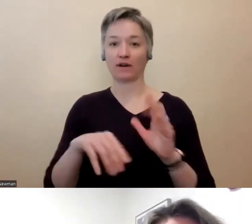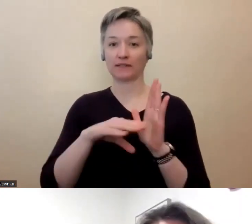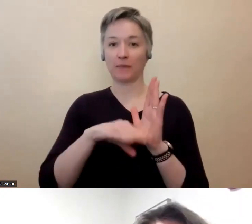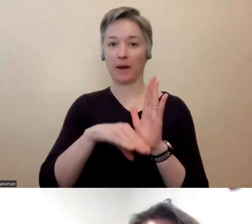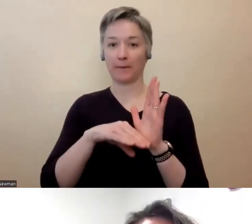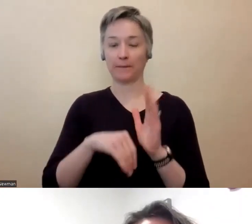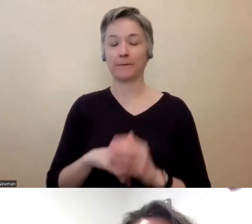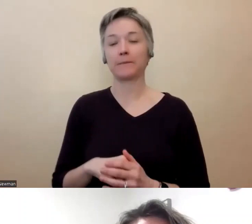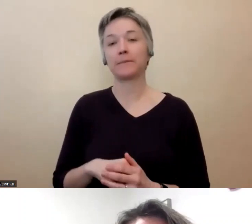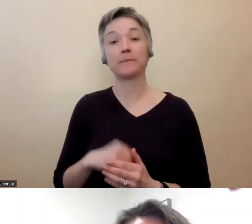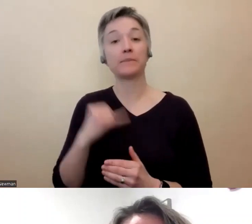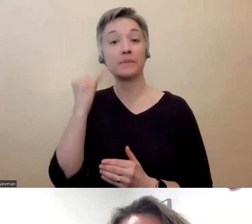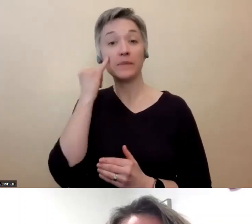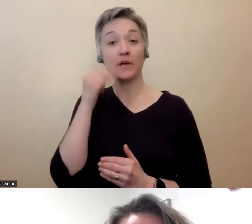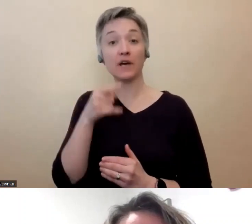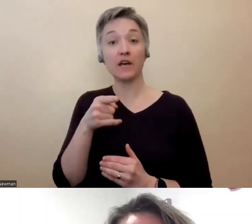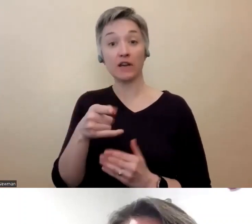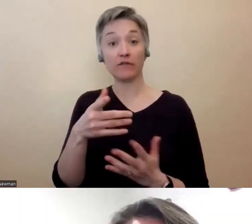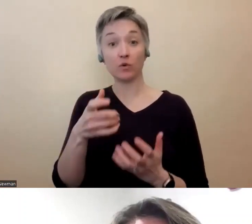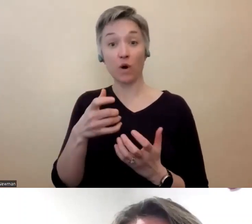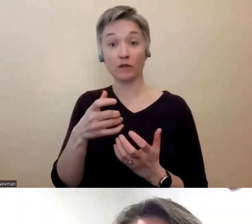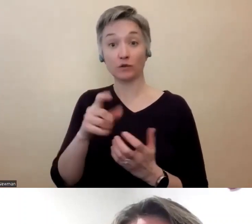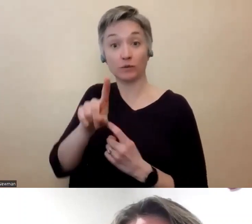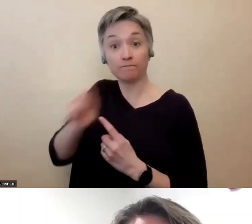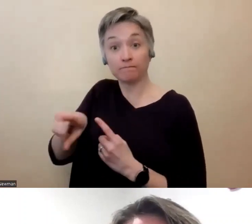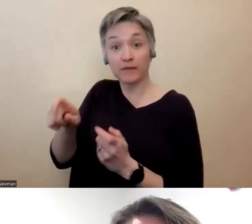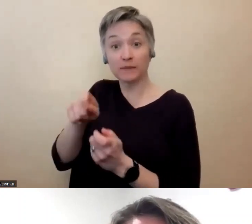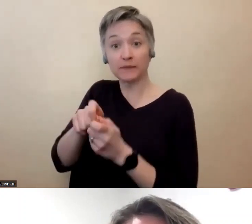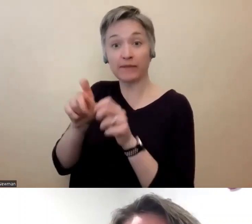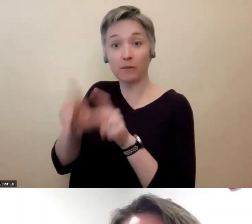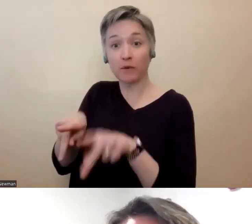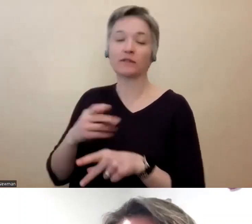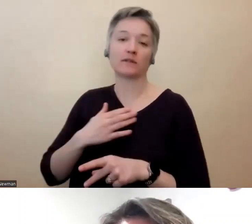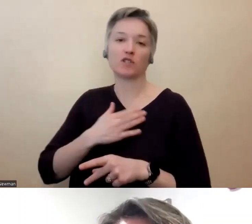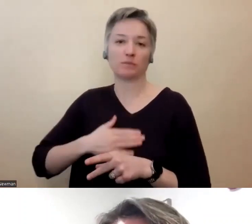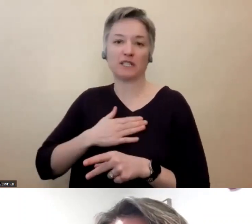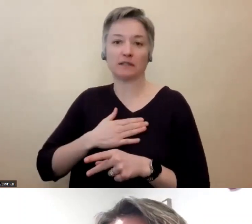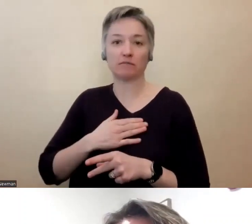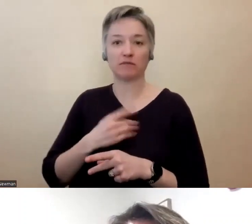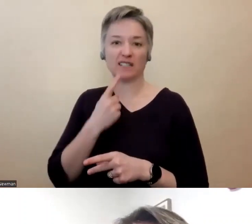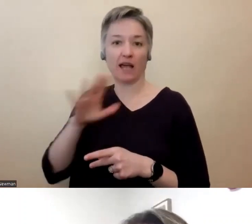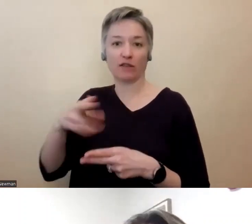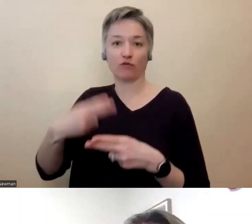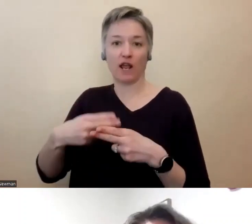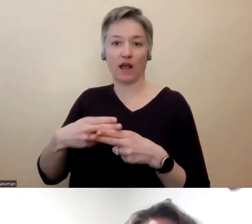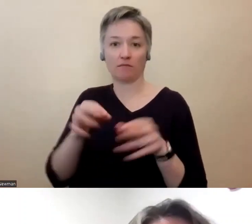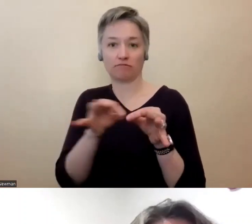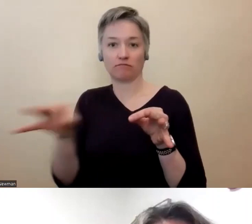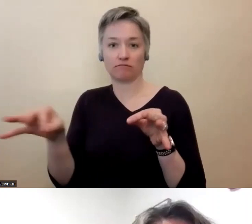If you would like to ask a question to a specific person, please just note that and name them in your question.